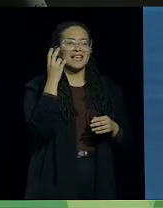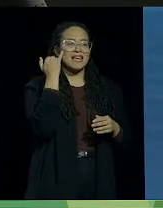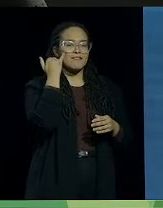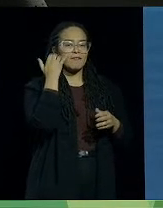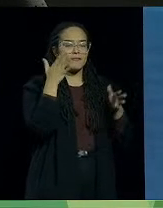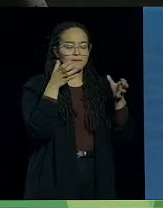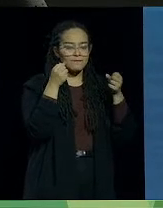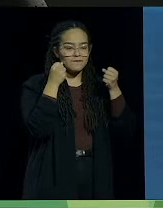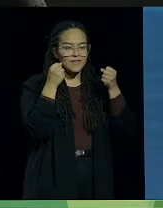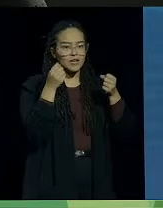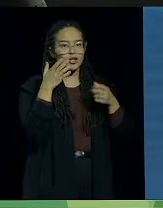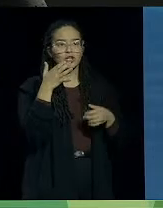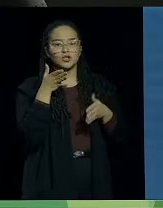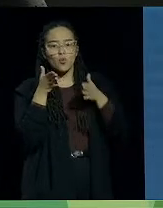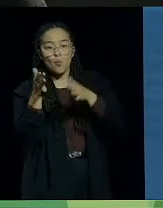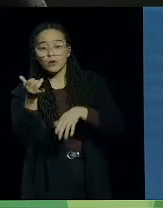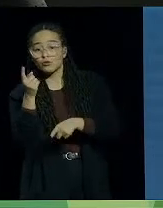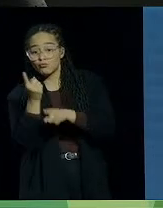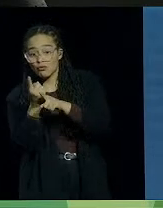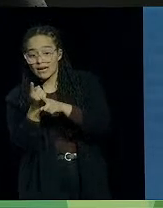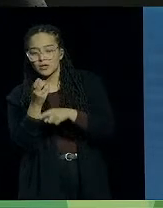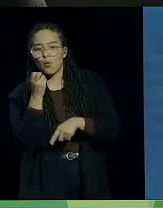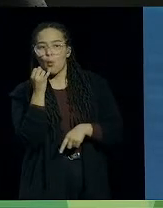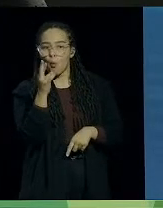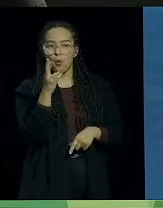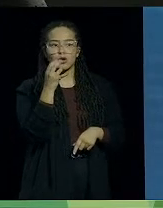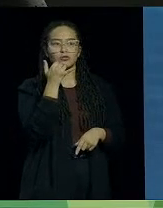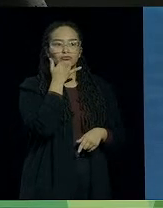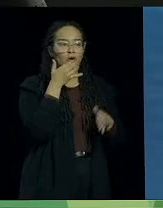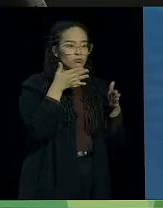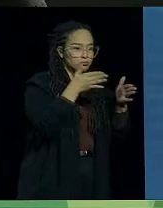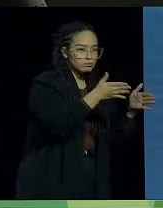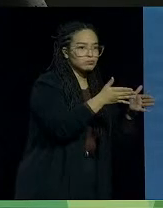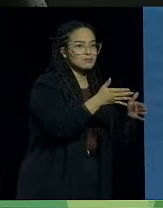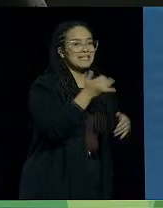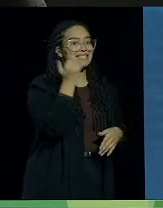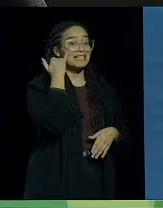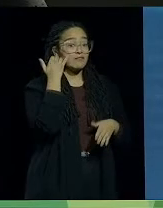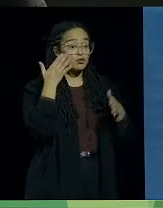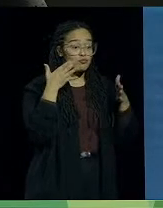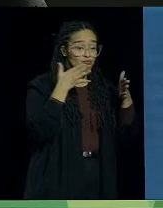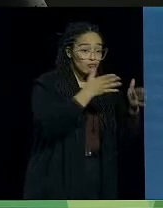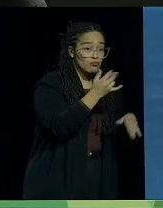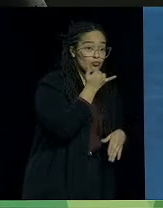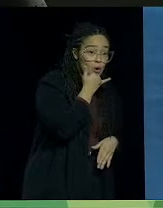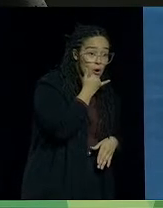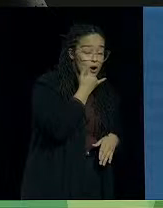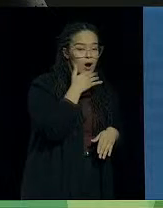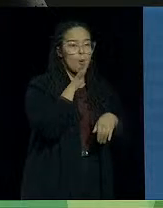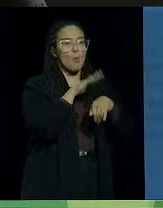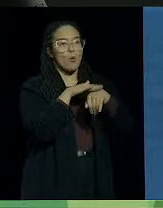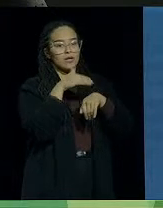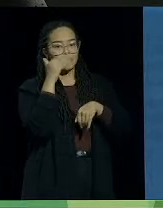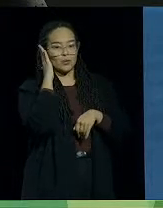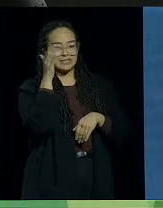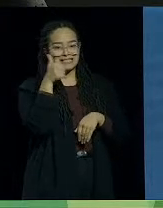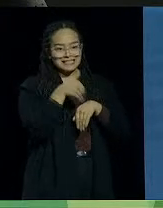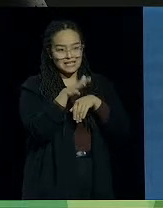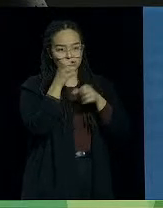direction of travel or if it's moving in the wrong way. If it's moving in the wrong way, a warning will be issued to the